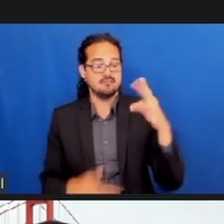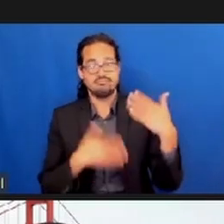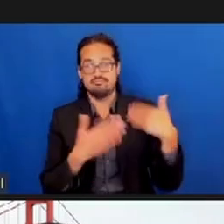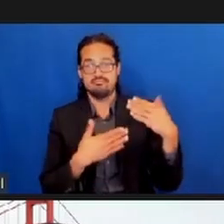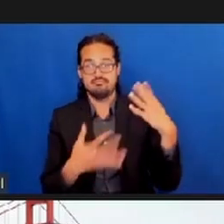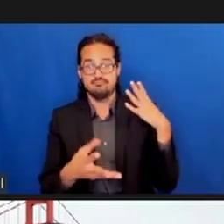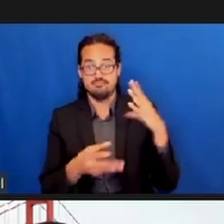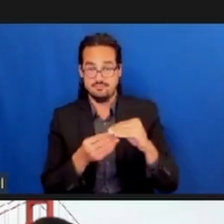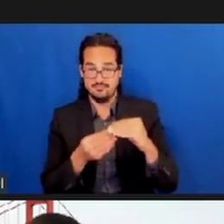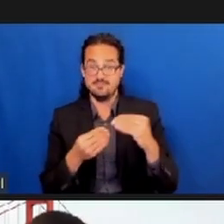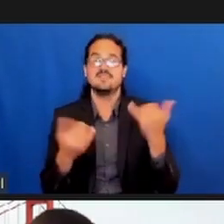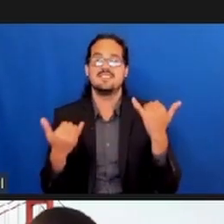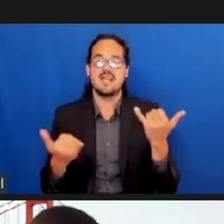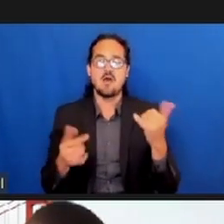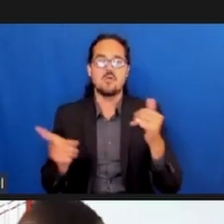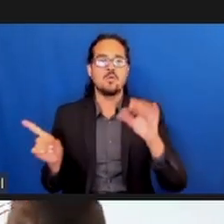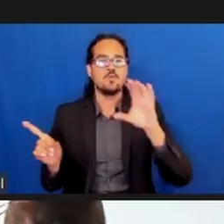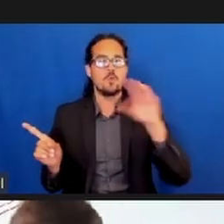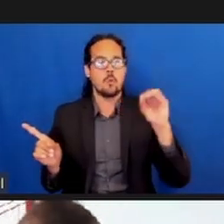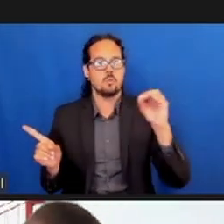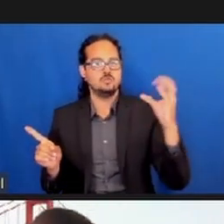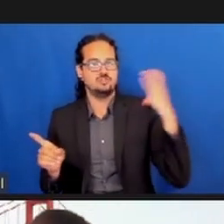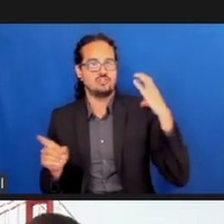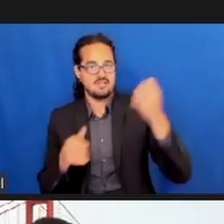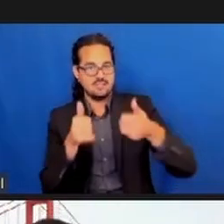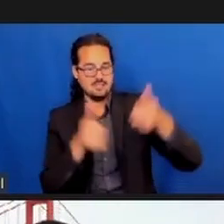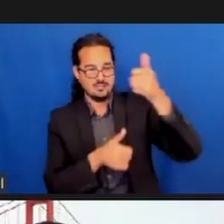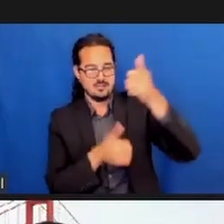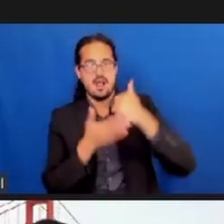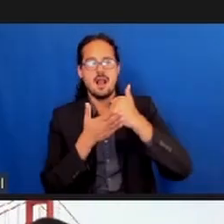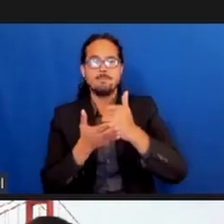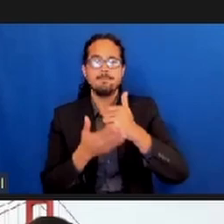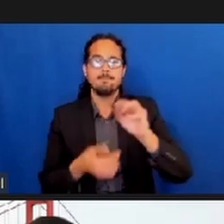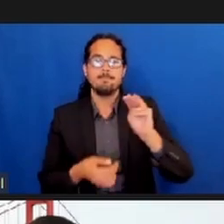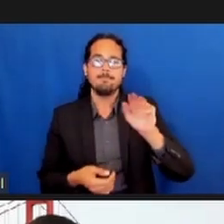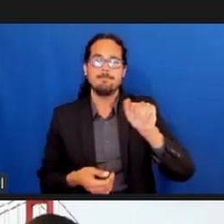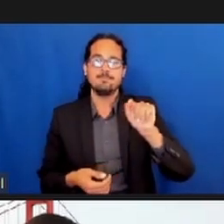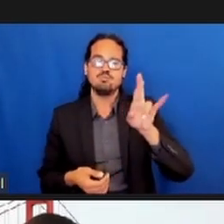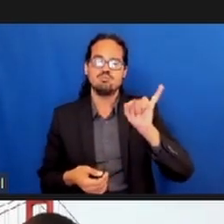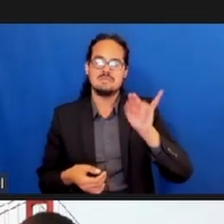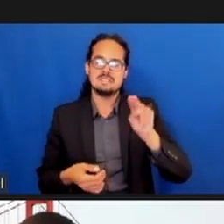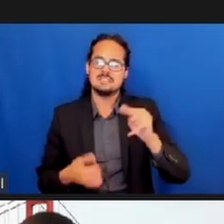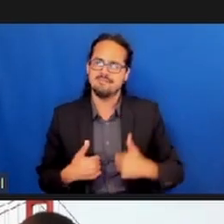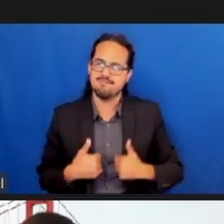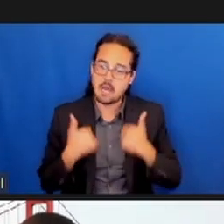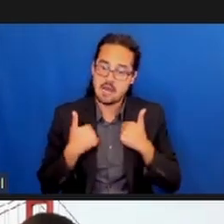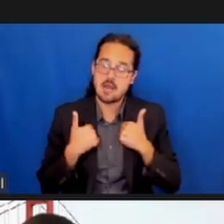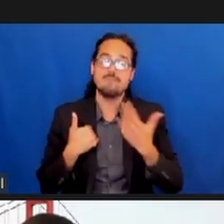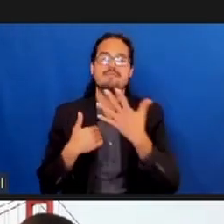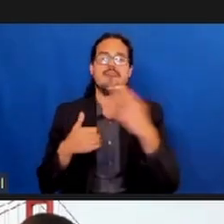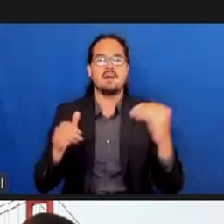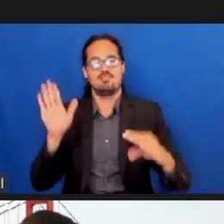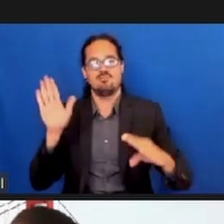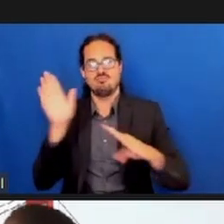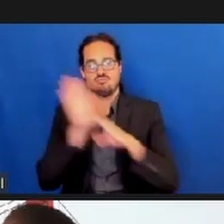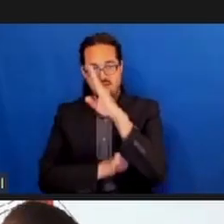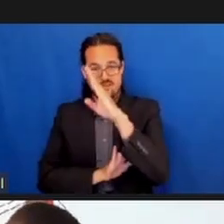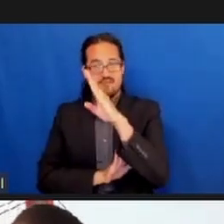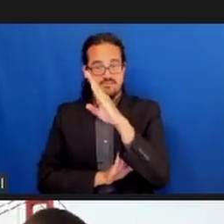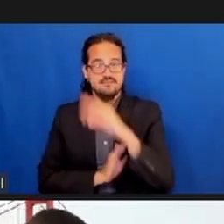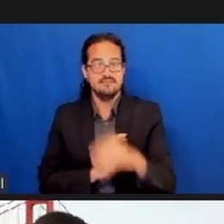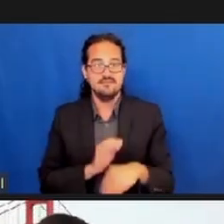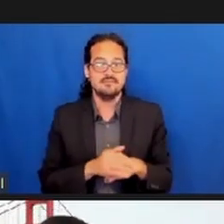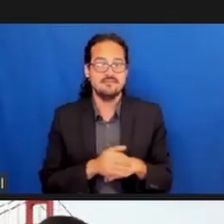and once again thrive with this pandemic. Hailing from the hamlet of San Anselmo, please welcome